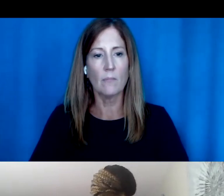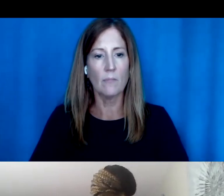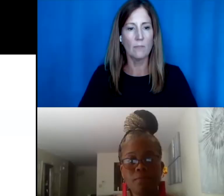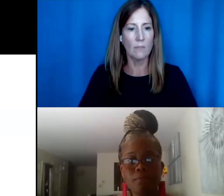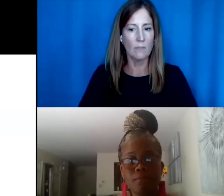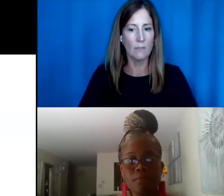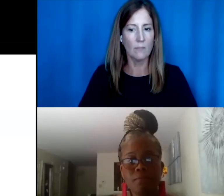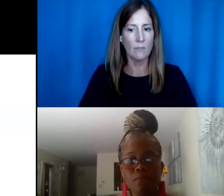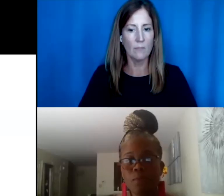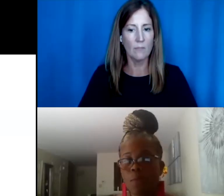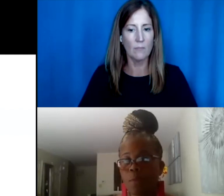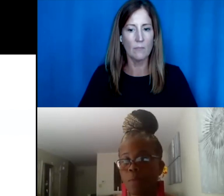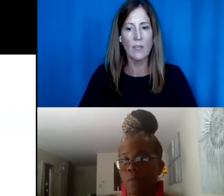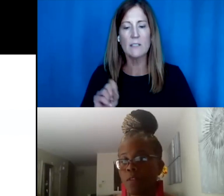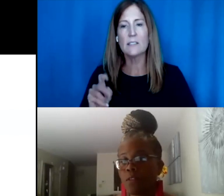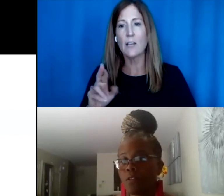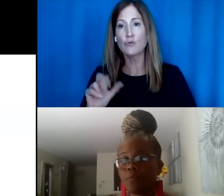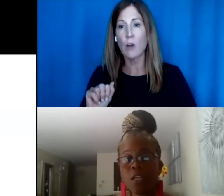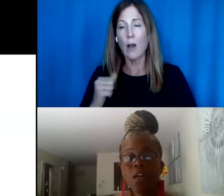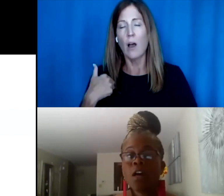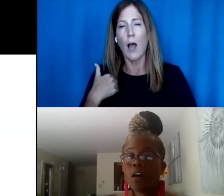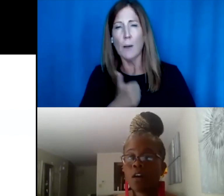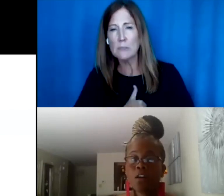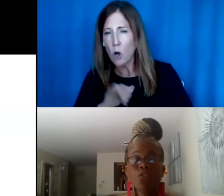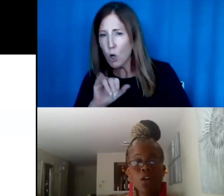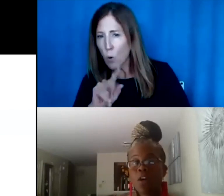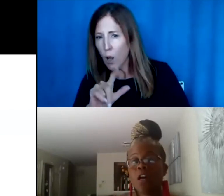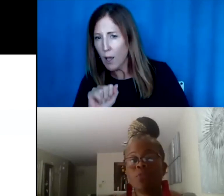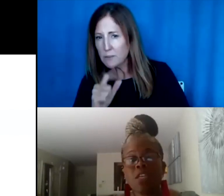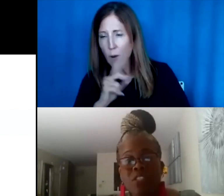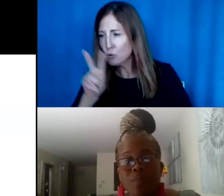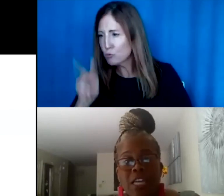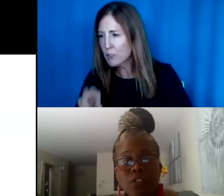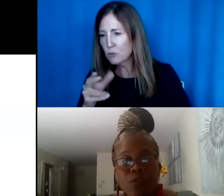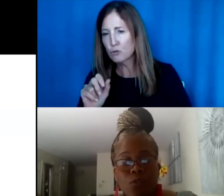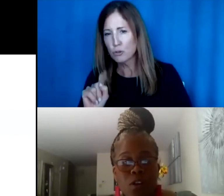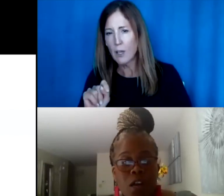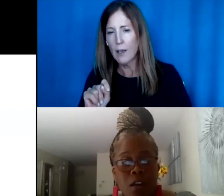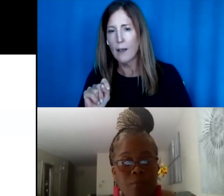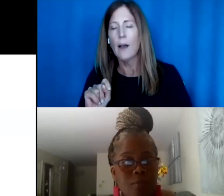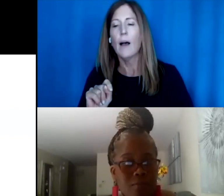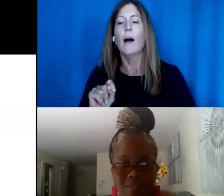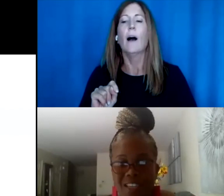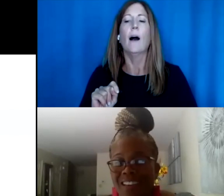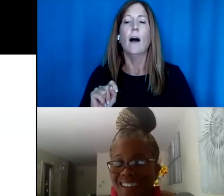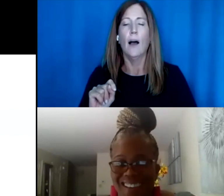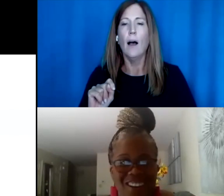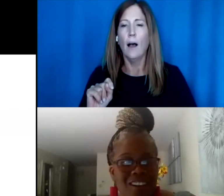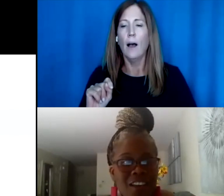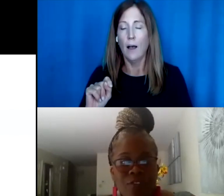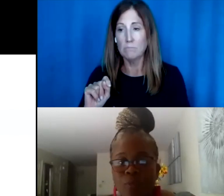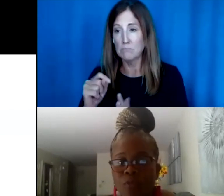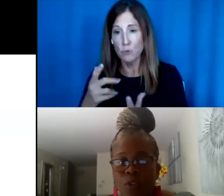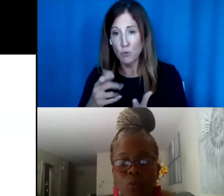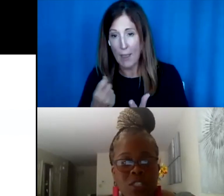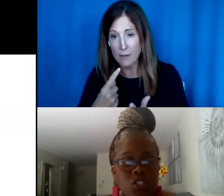I'm sorry, Yolanda, I was looking at the chat. Did you, were you asking me something? No, I'm giving space for, Okay, good. Good.